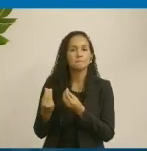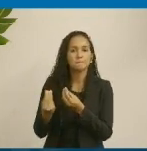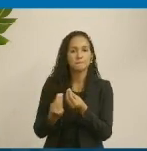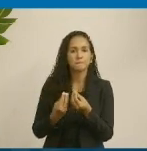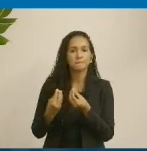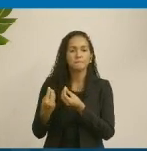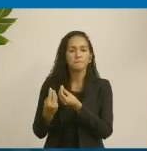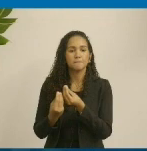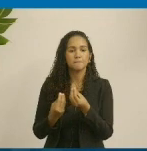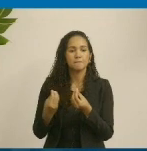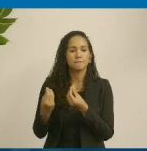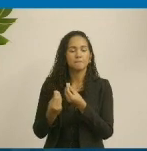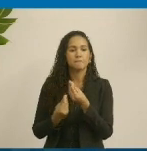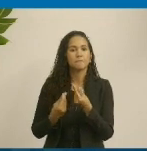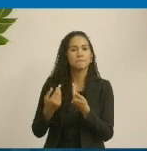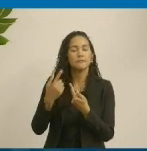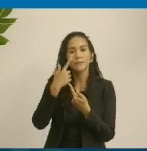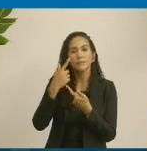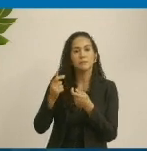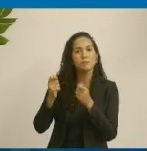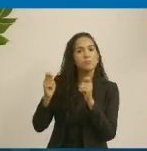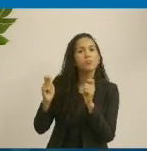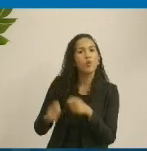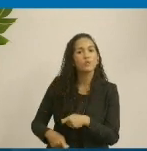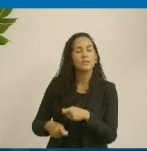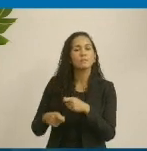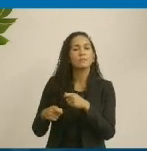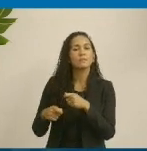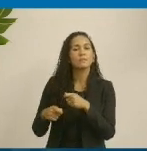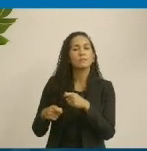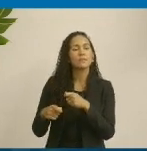as soon possible to have all the